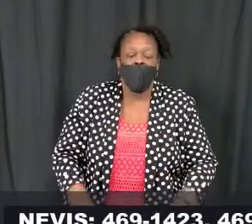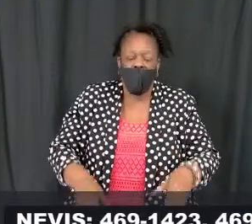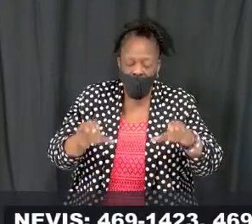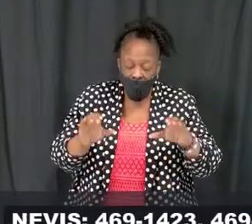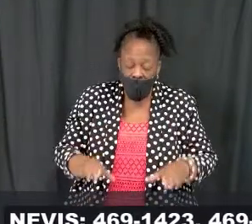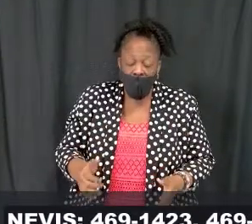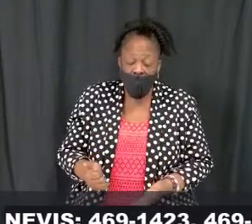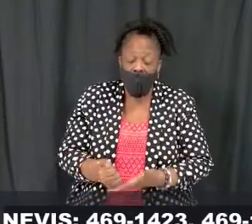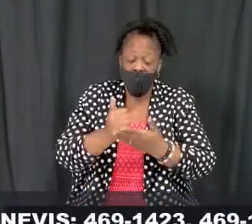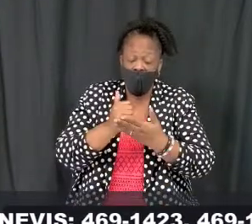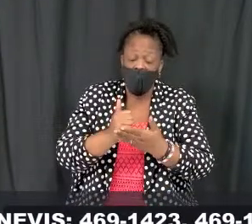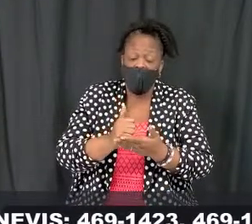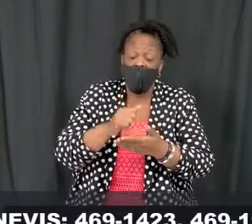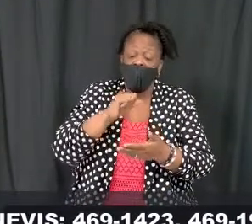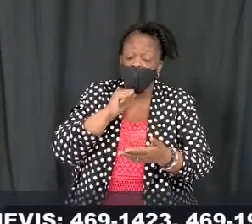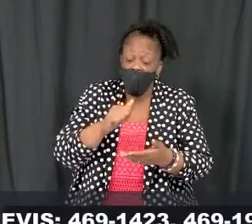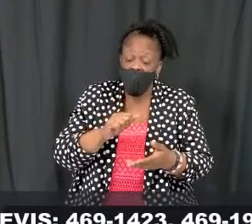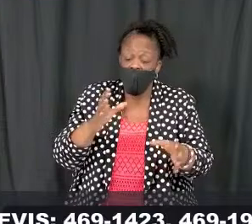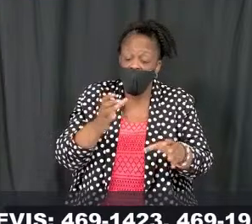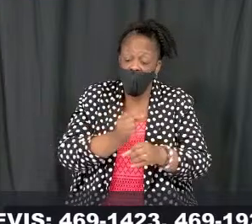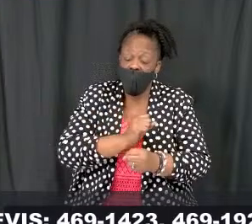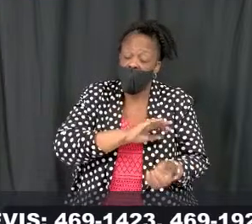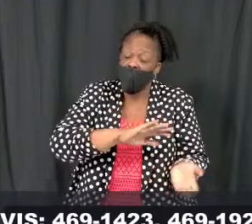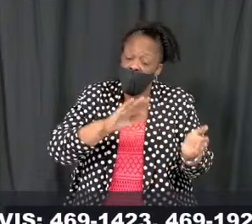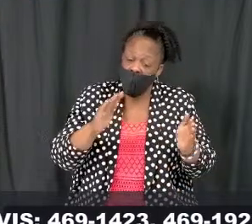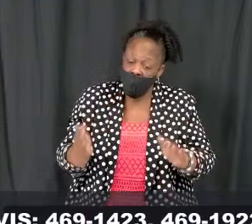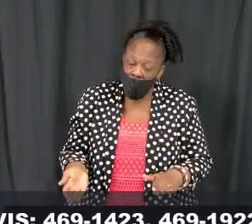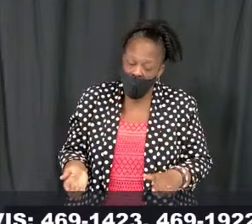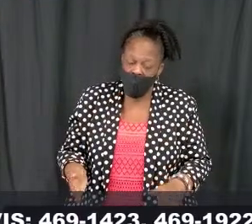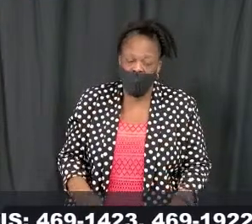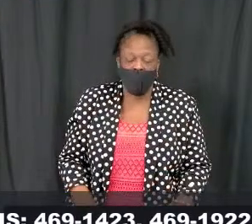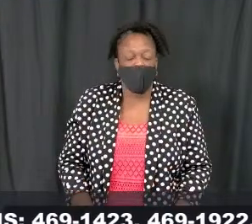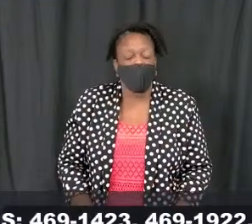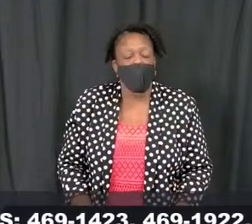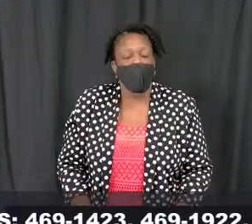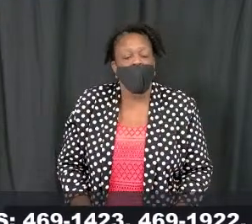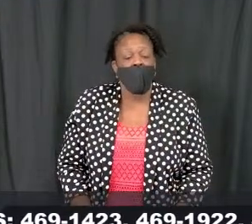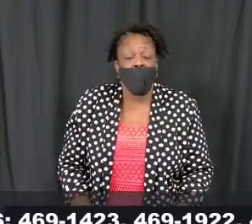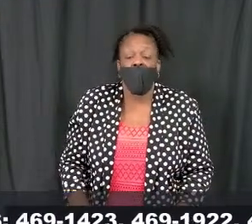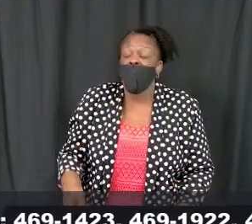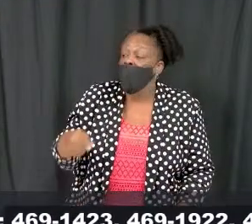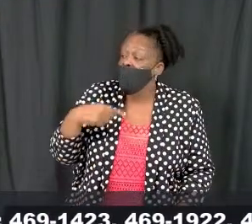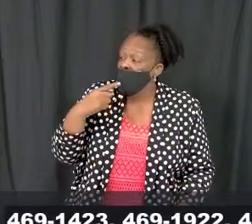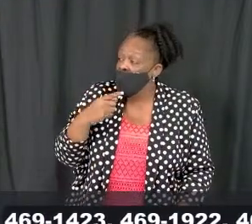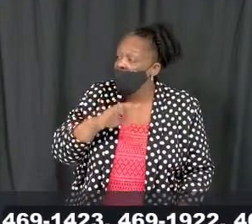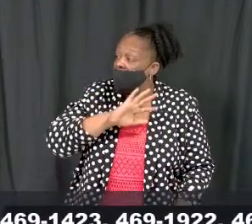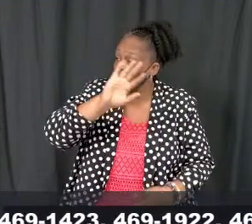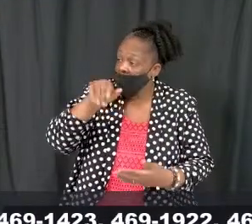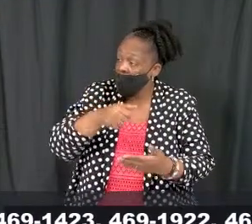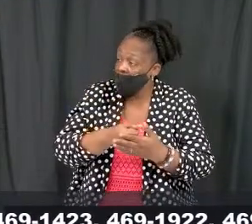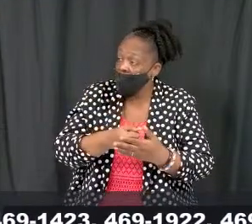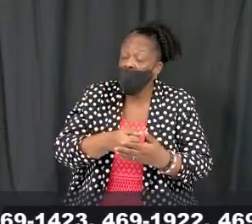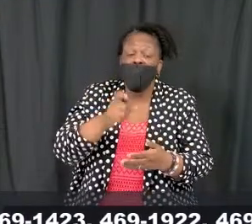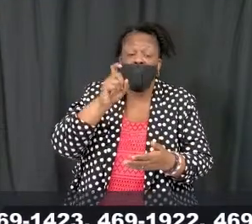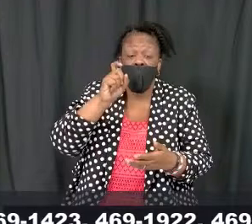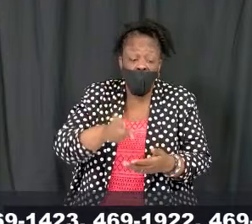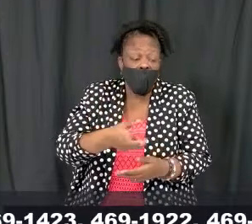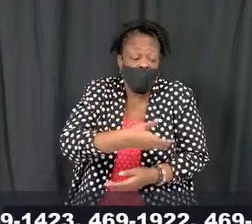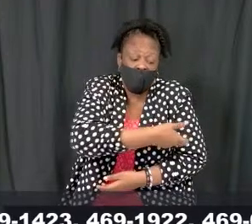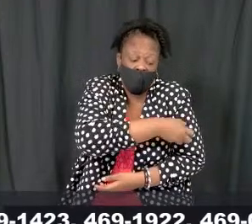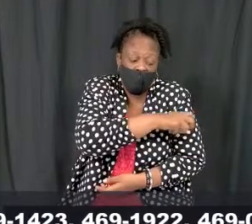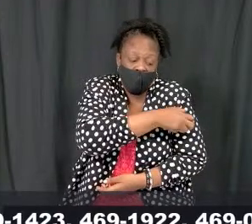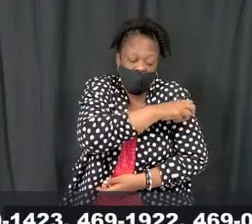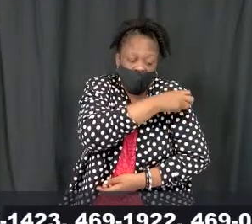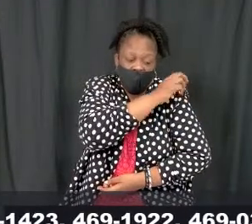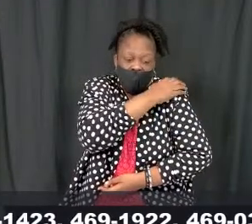death from COVID-19. We said that you needed to get vaccinated to protect yourself and those